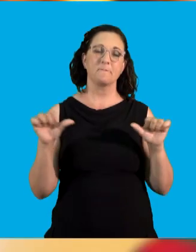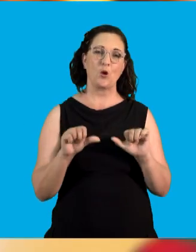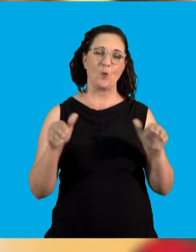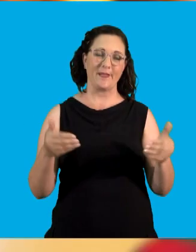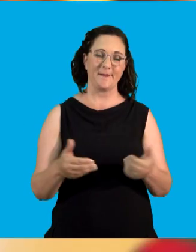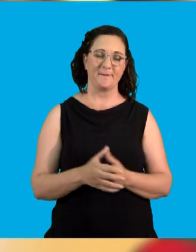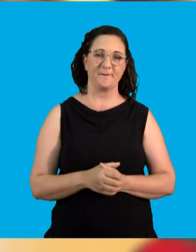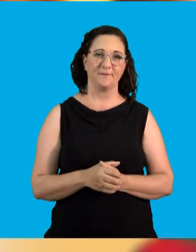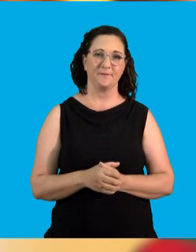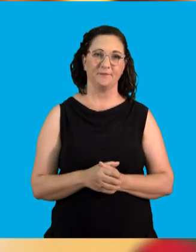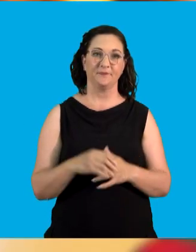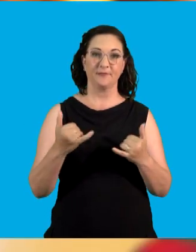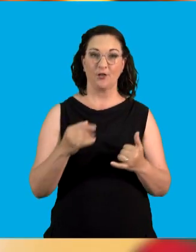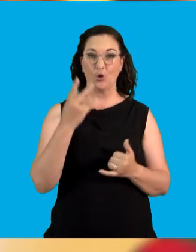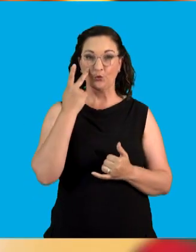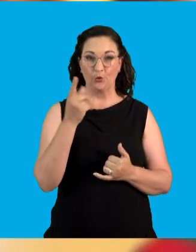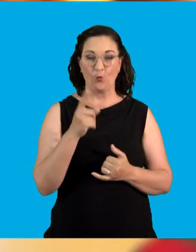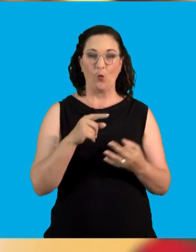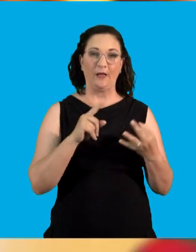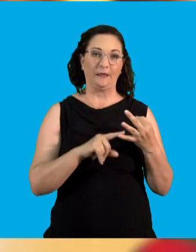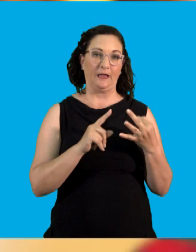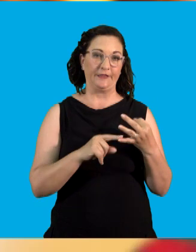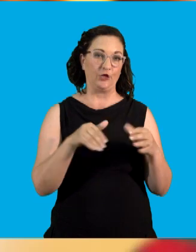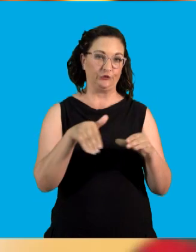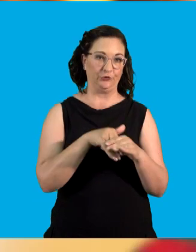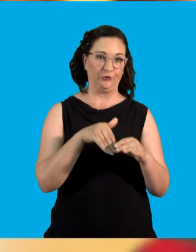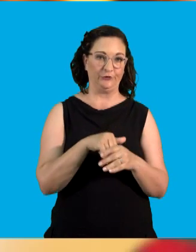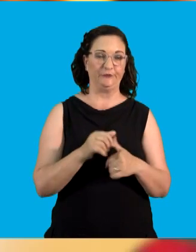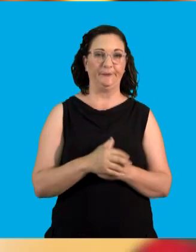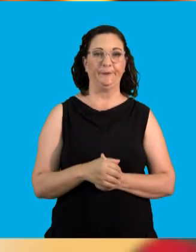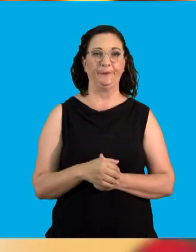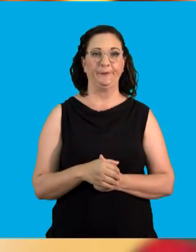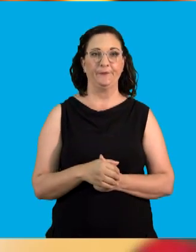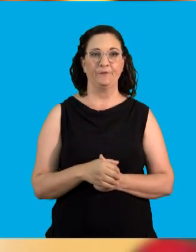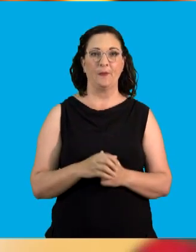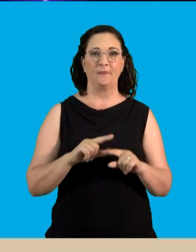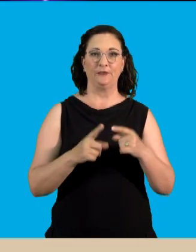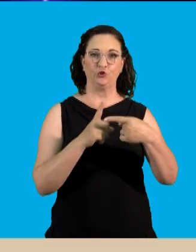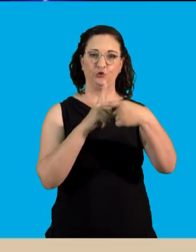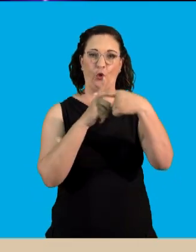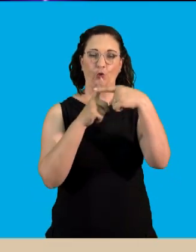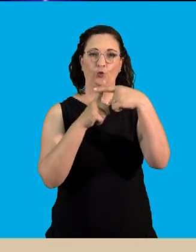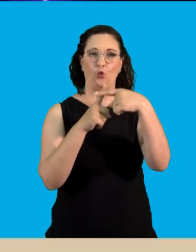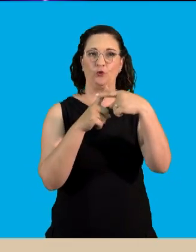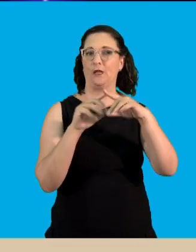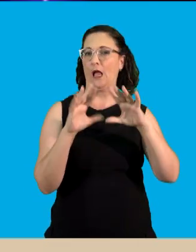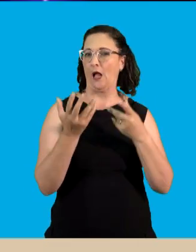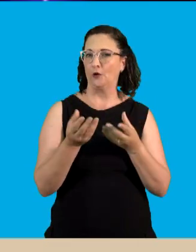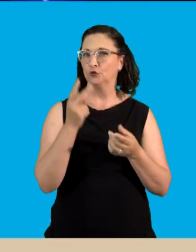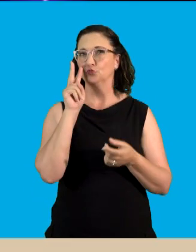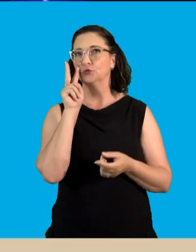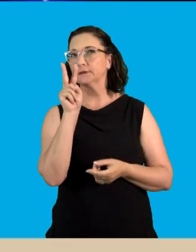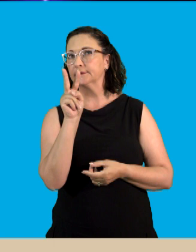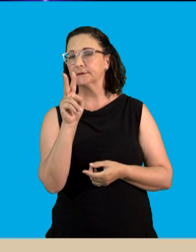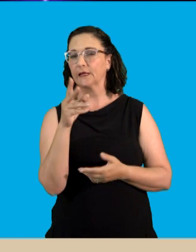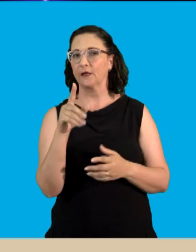Welcome back, learners. Now let us look at our third concept, which is how to find the Southern Cross. All right.